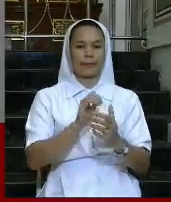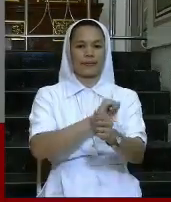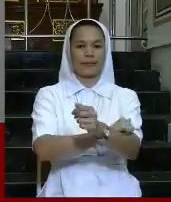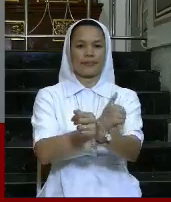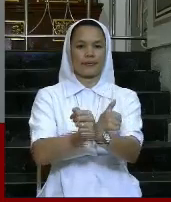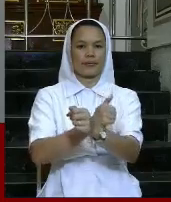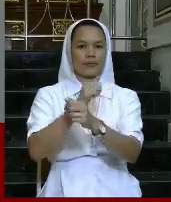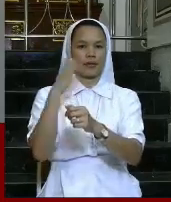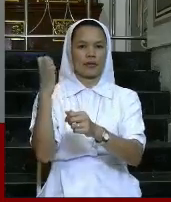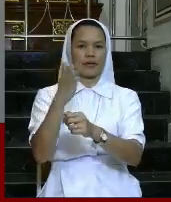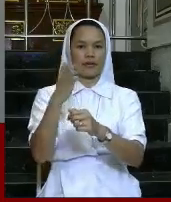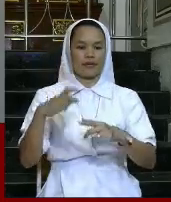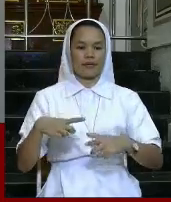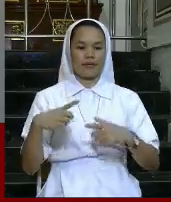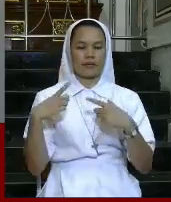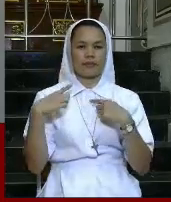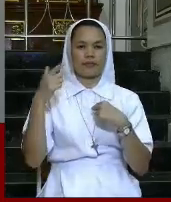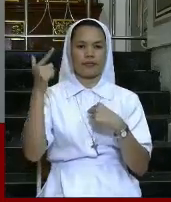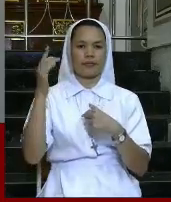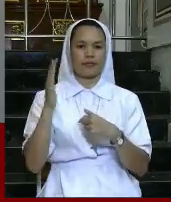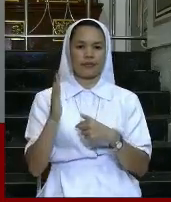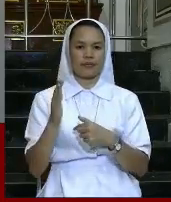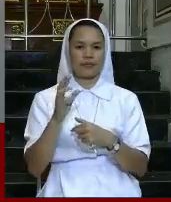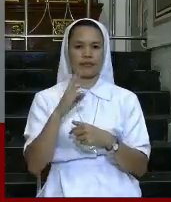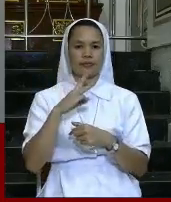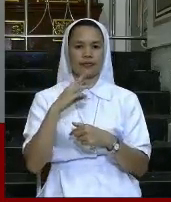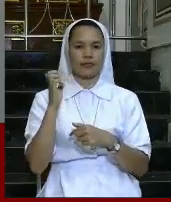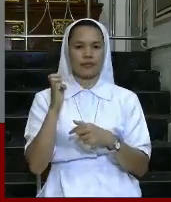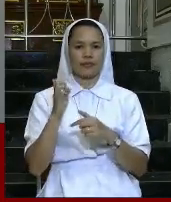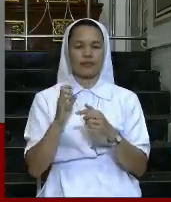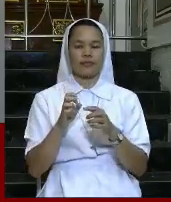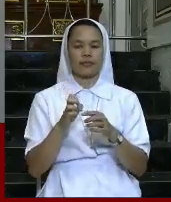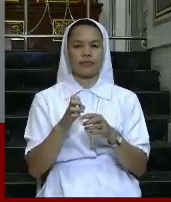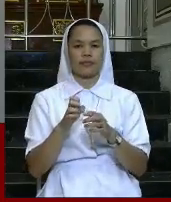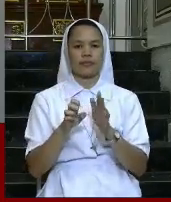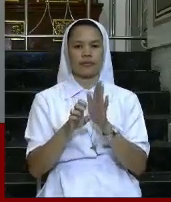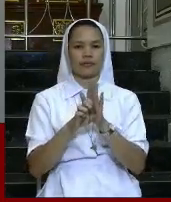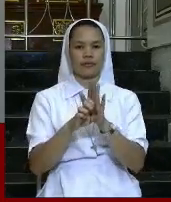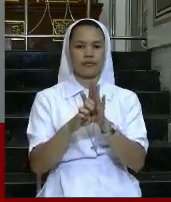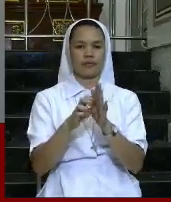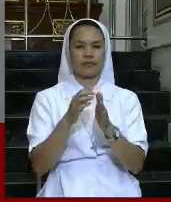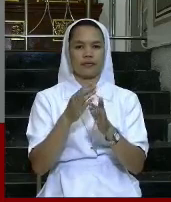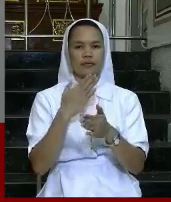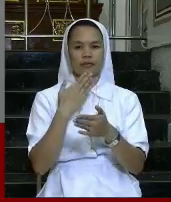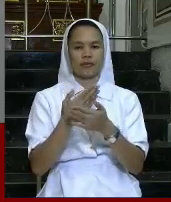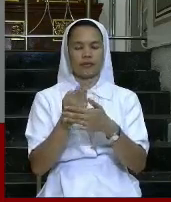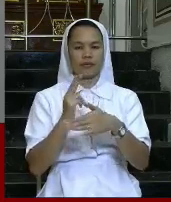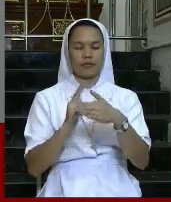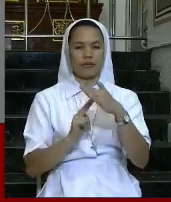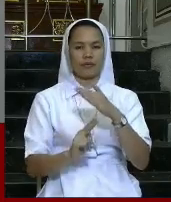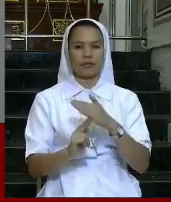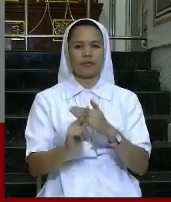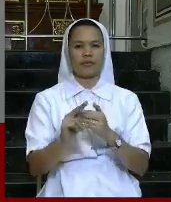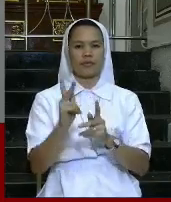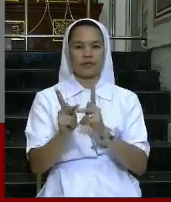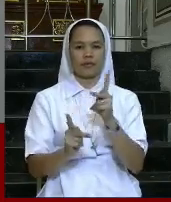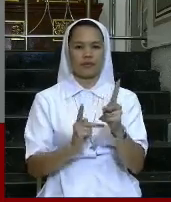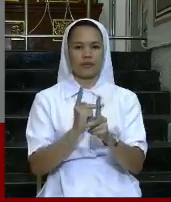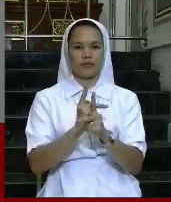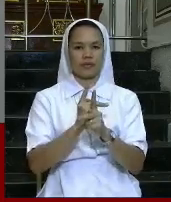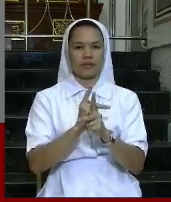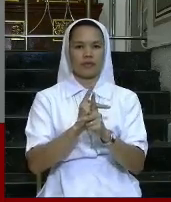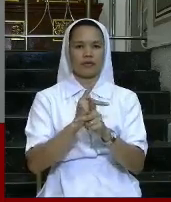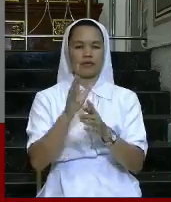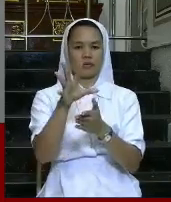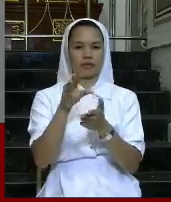Almighty ever-living God, who as an example of humility for the human race to follow, caused